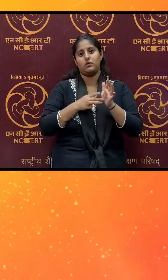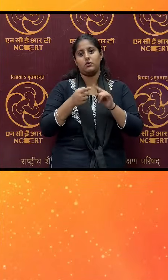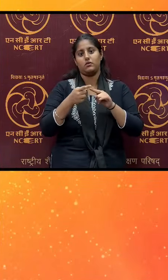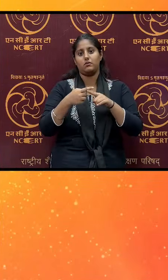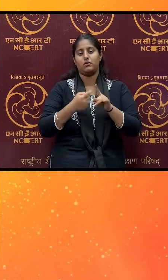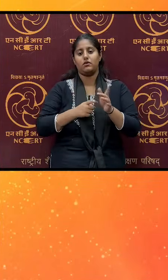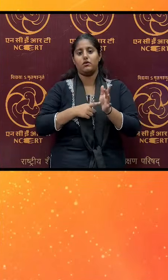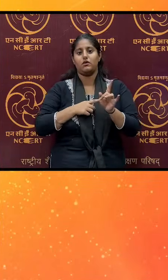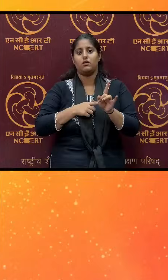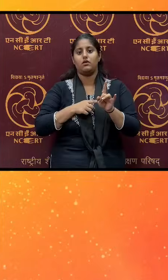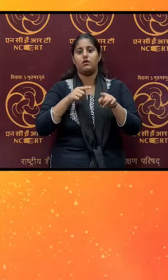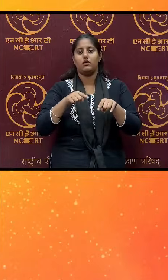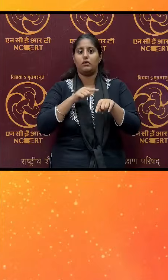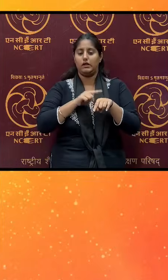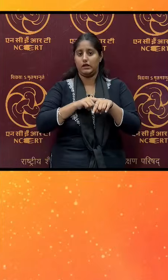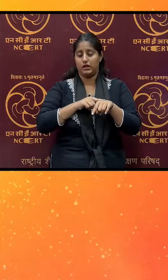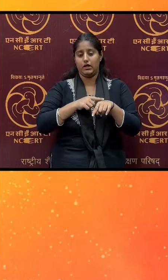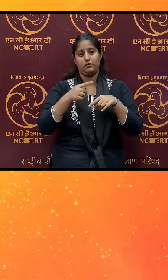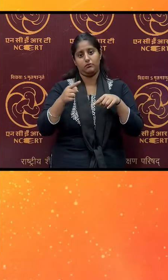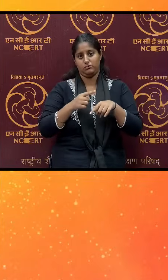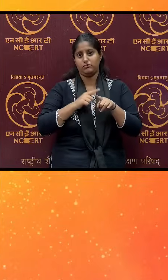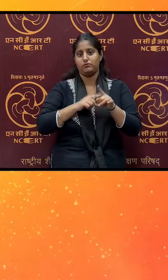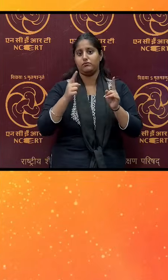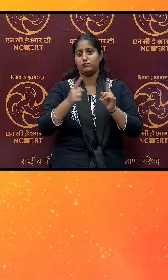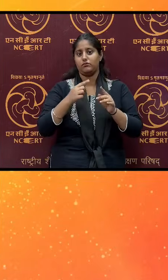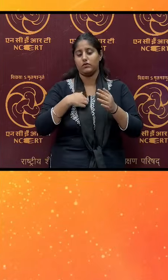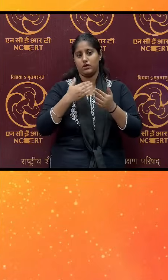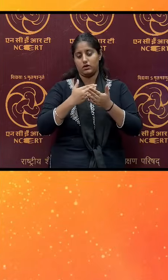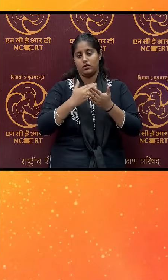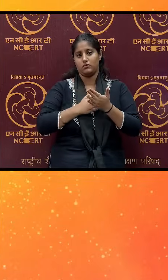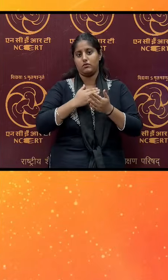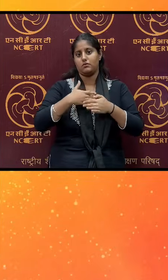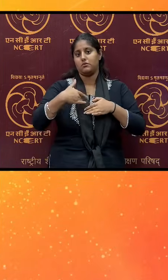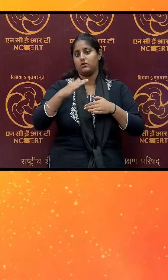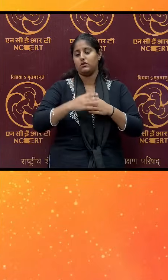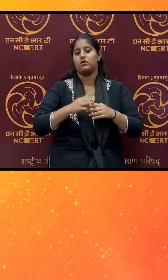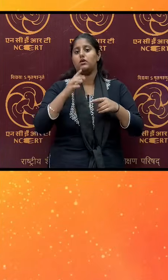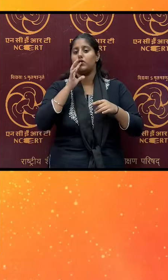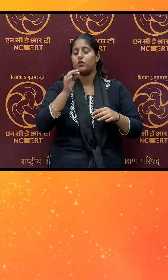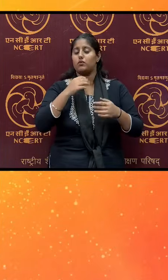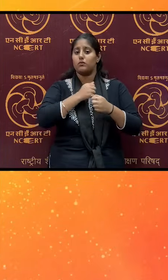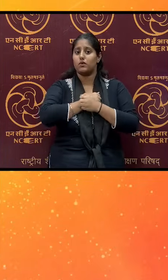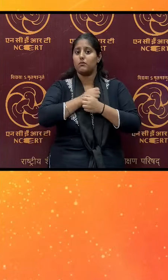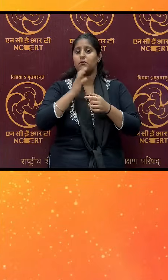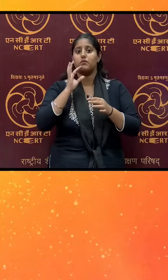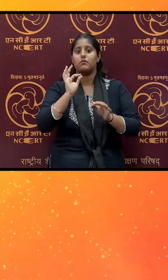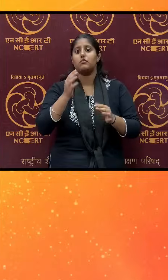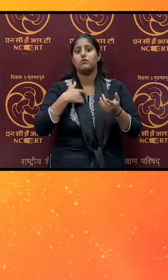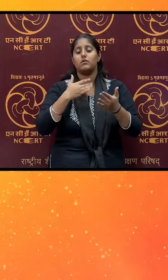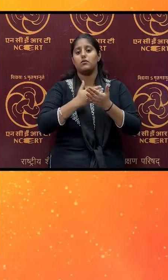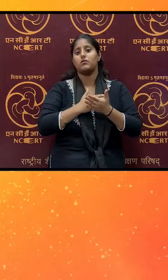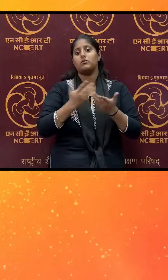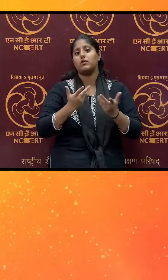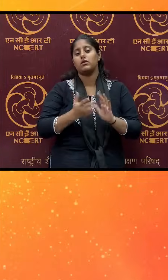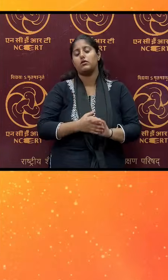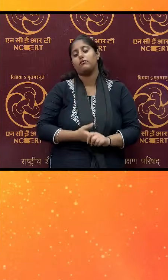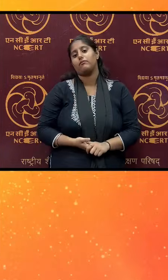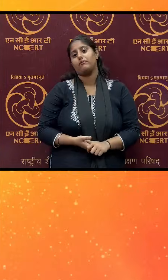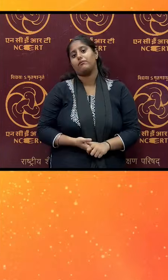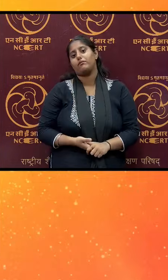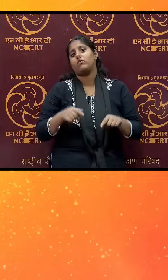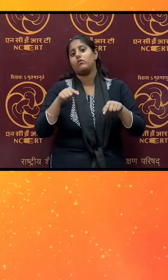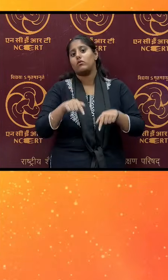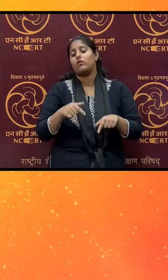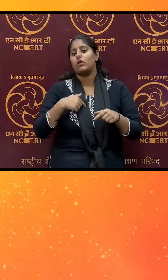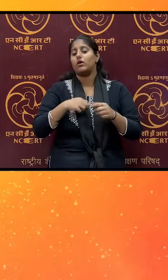time, so the time is not allowing us to continue this session, but definitely I love the best part about this session, ma'am. Right now I have